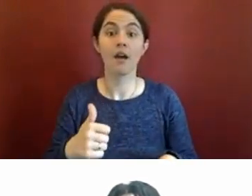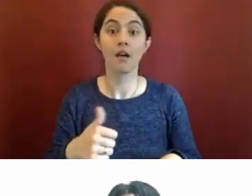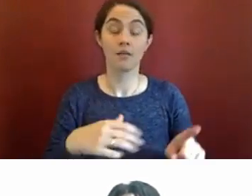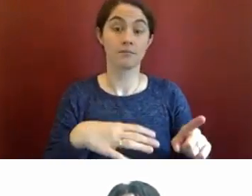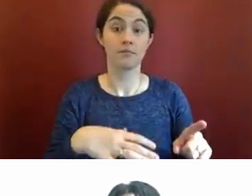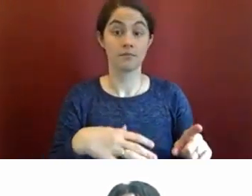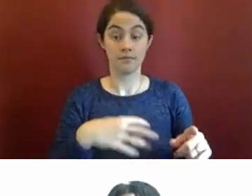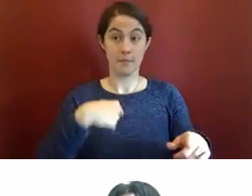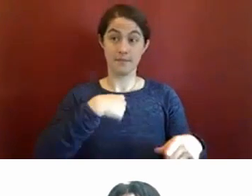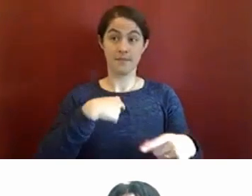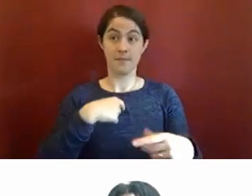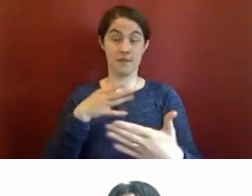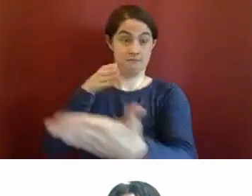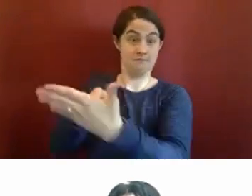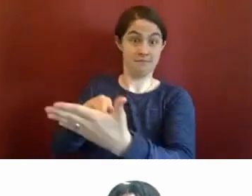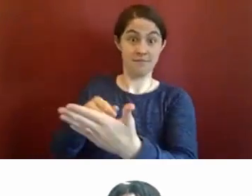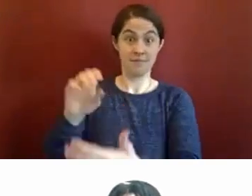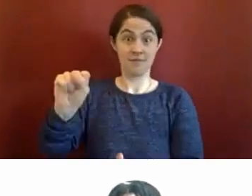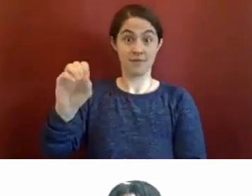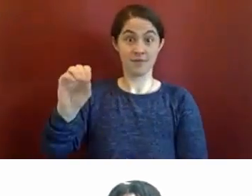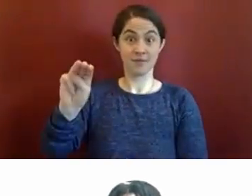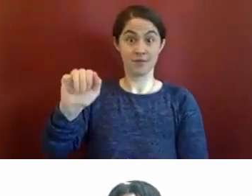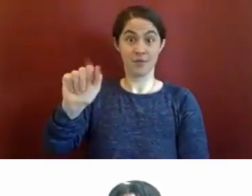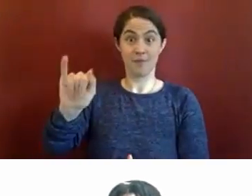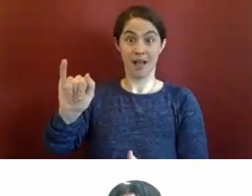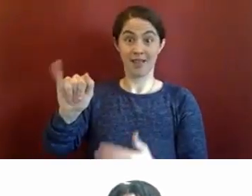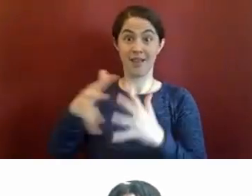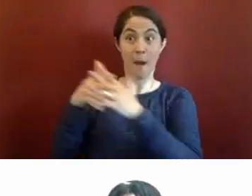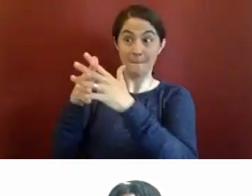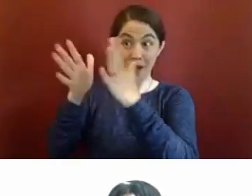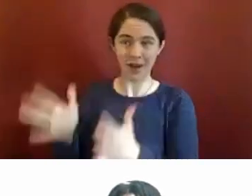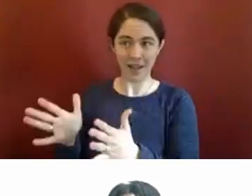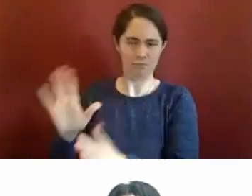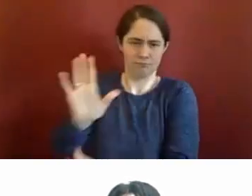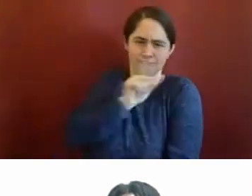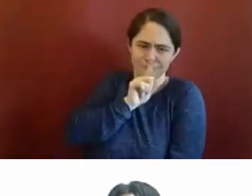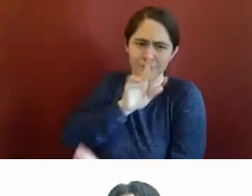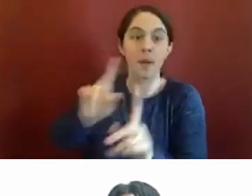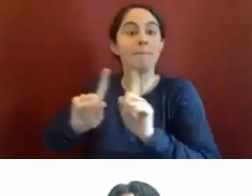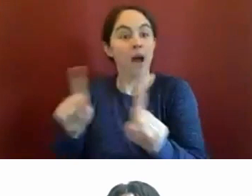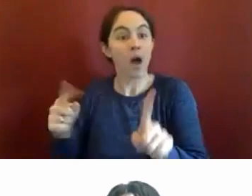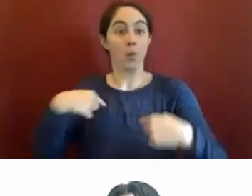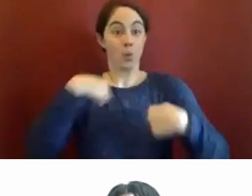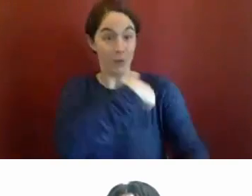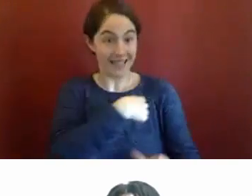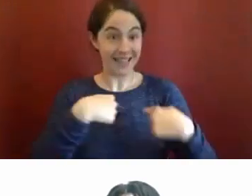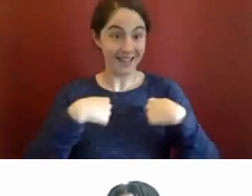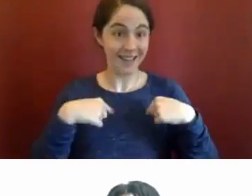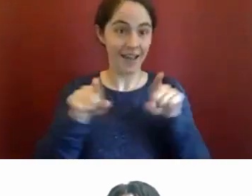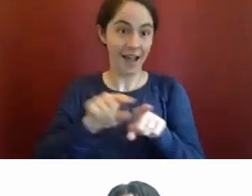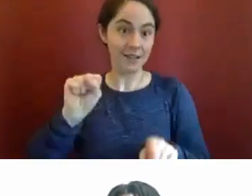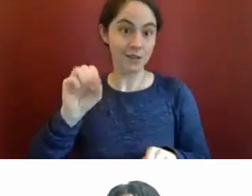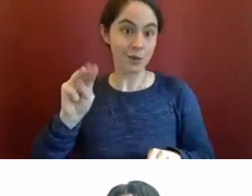but we don't know the language as well as like, generation for us, in order to like implement it in